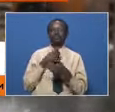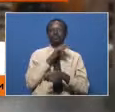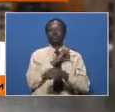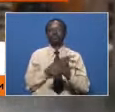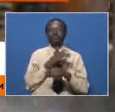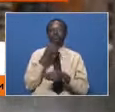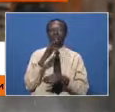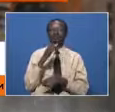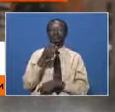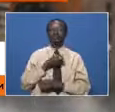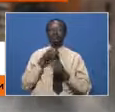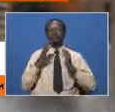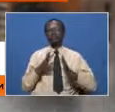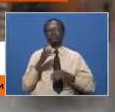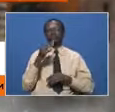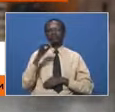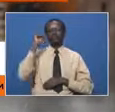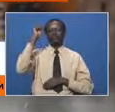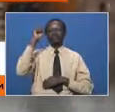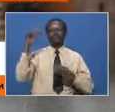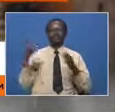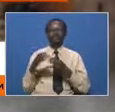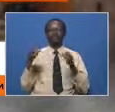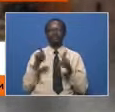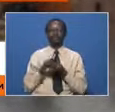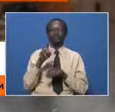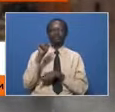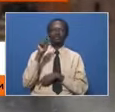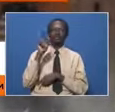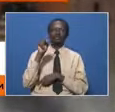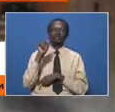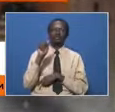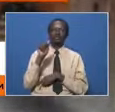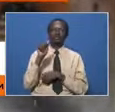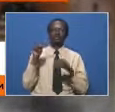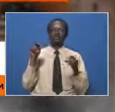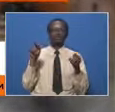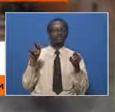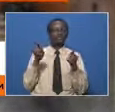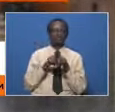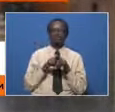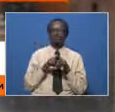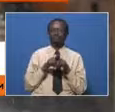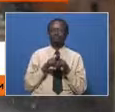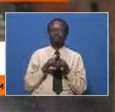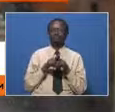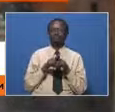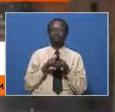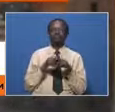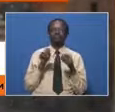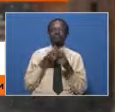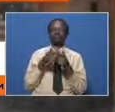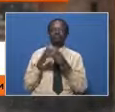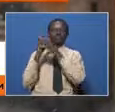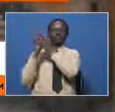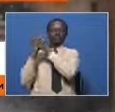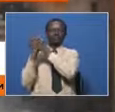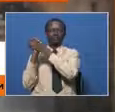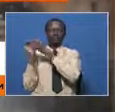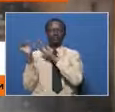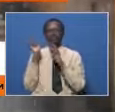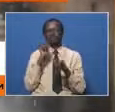want to say it that way. Mm-hmm. And even in TNA at the time, it was the owners of the party. And the Jubilee came in, it was the owners of the party. They